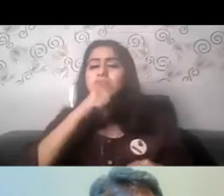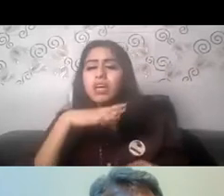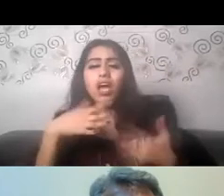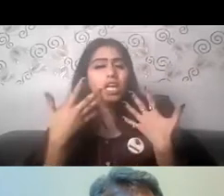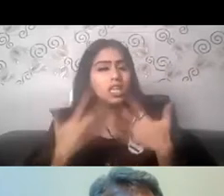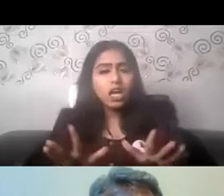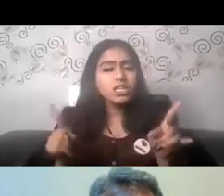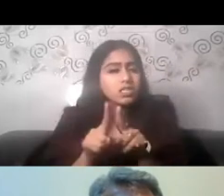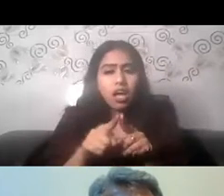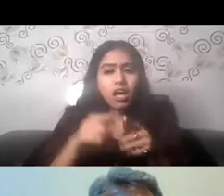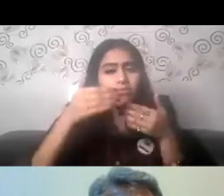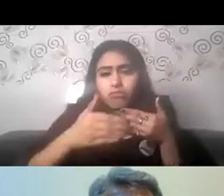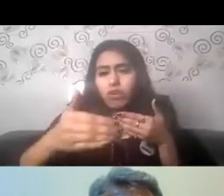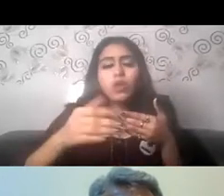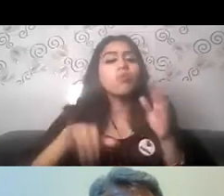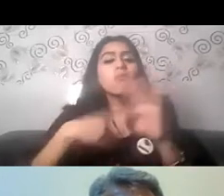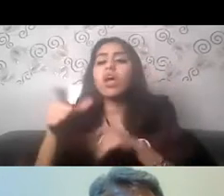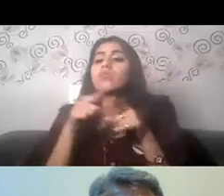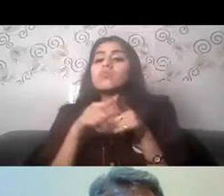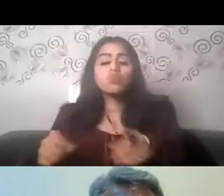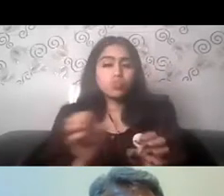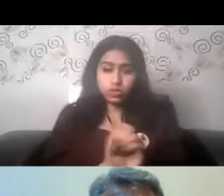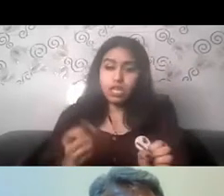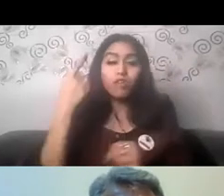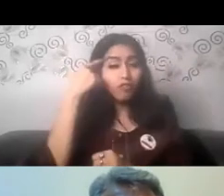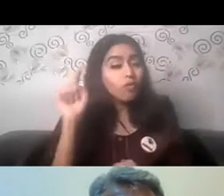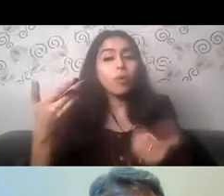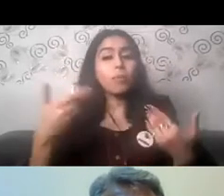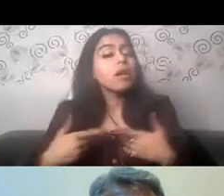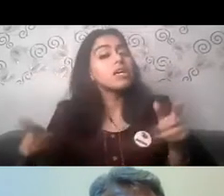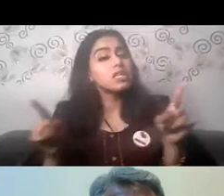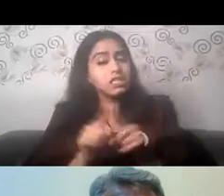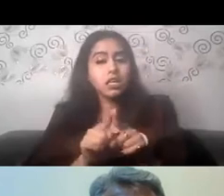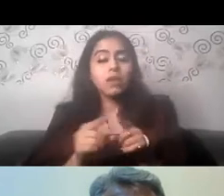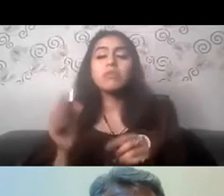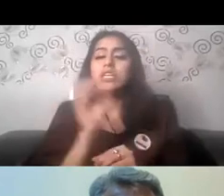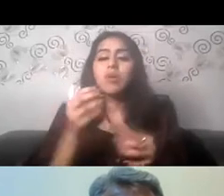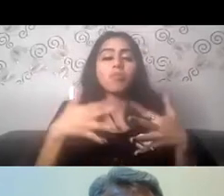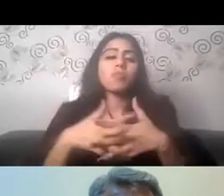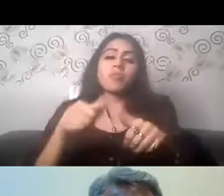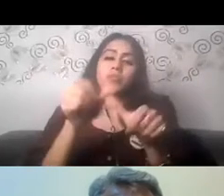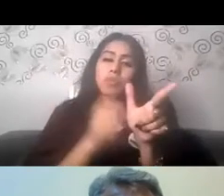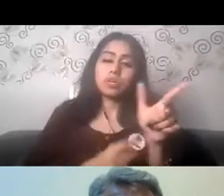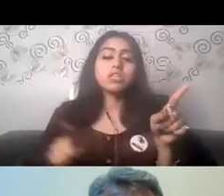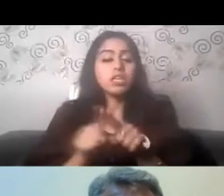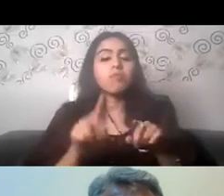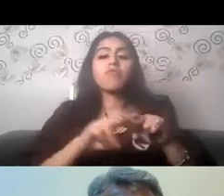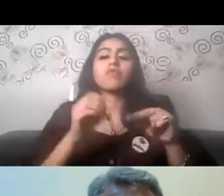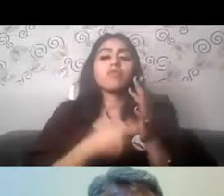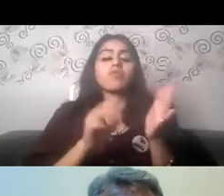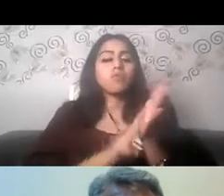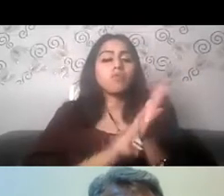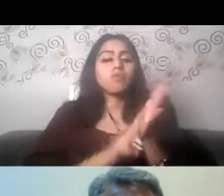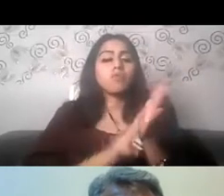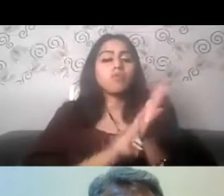do the things that they used to do before. And for me, that also is in some ways a form of differently able